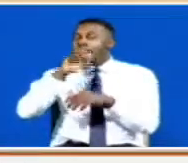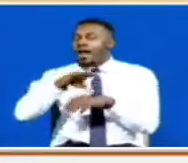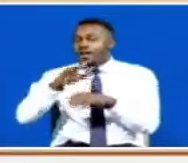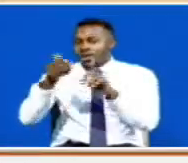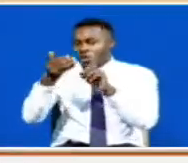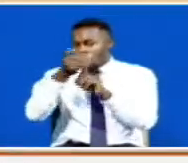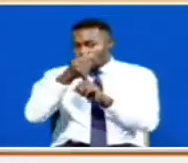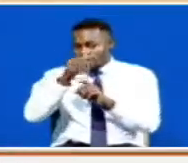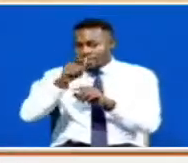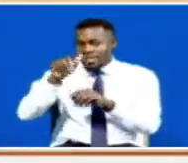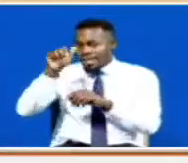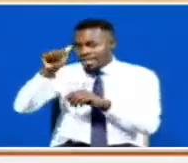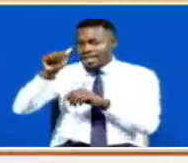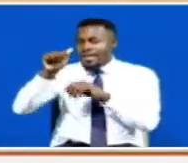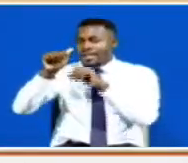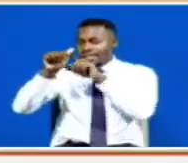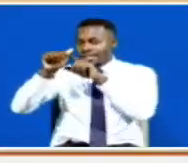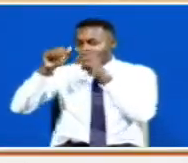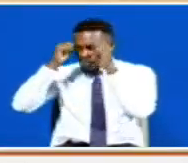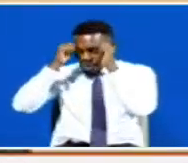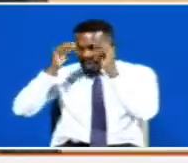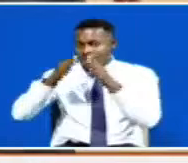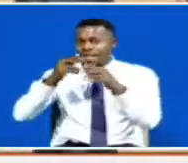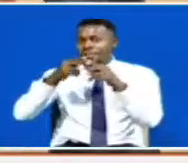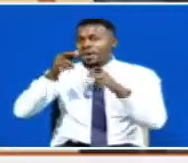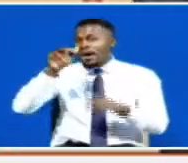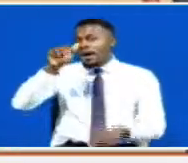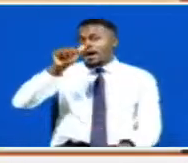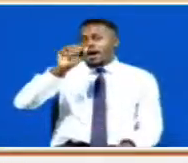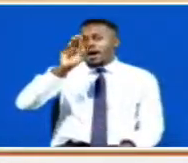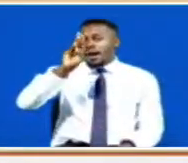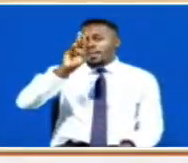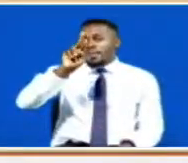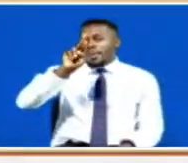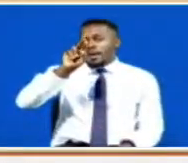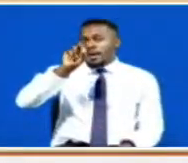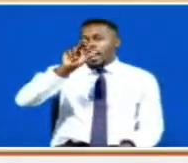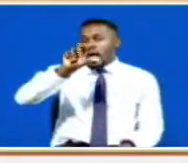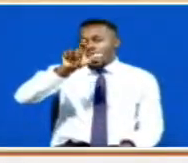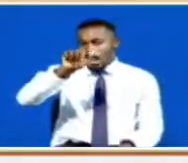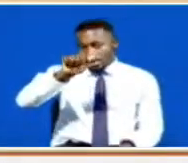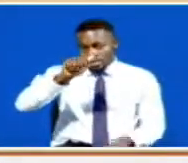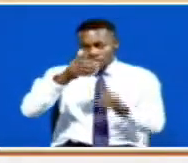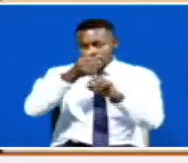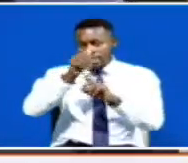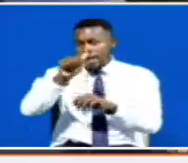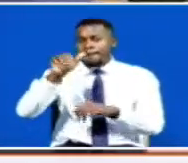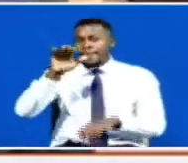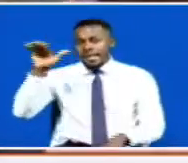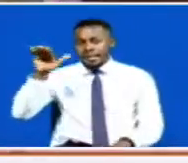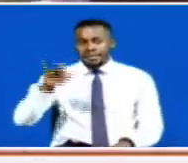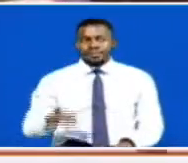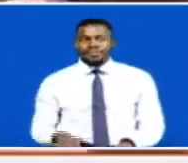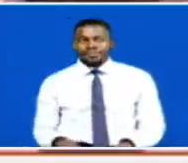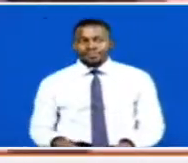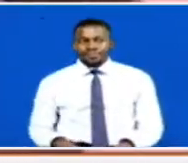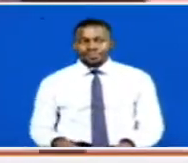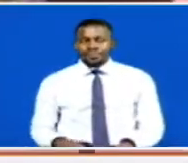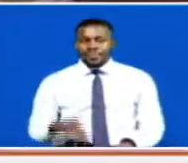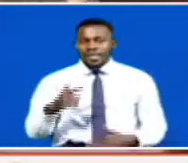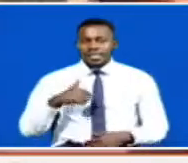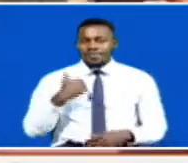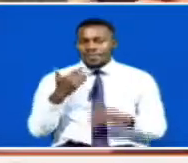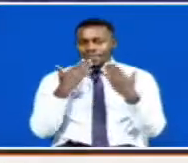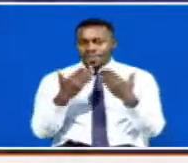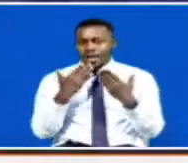Issa Timami's son, Abdallah Issa Timami, topping the list with an A plane. I feel very lucky to have done well in the